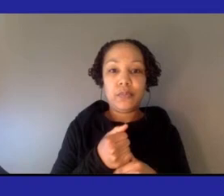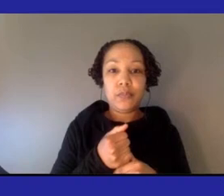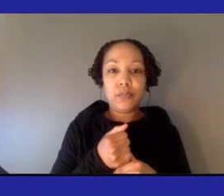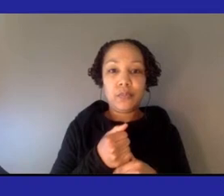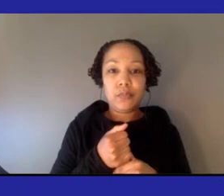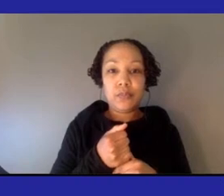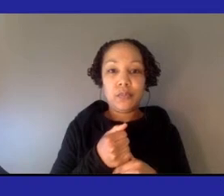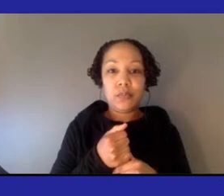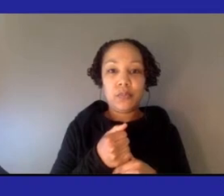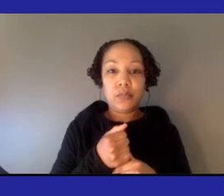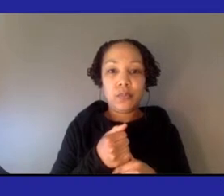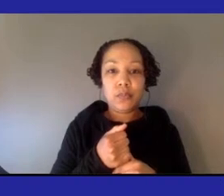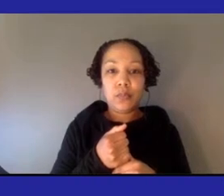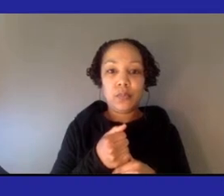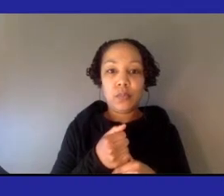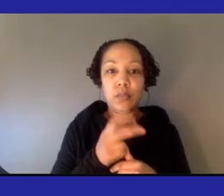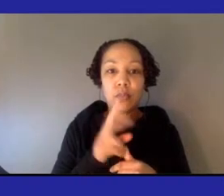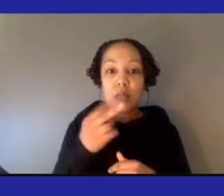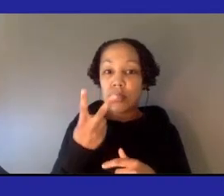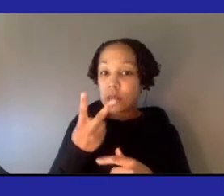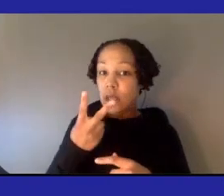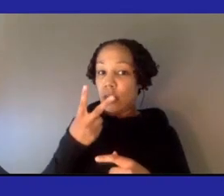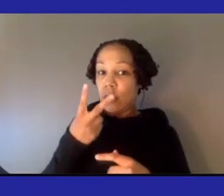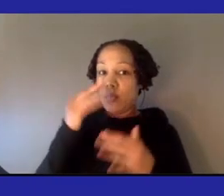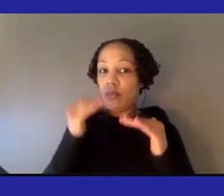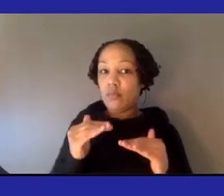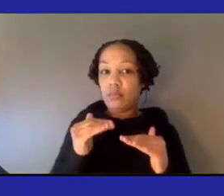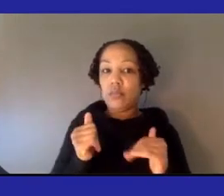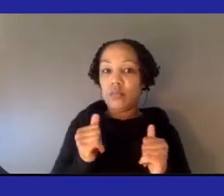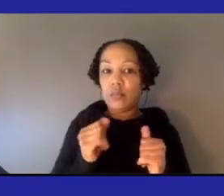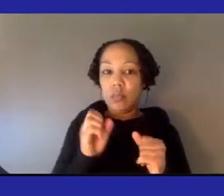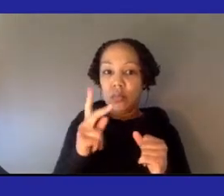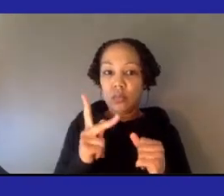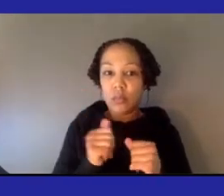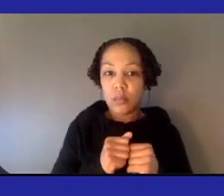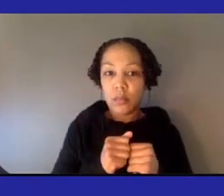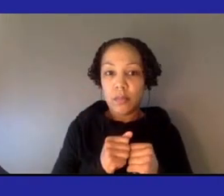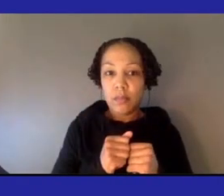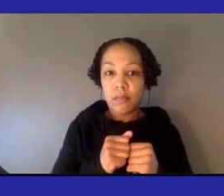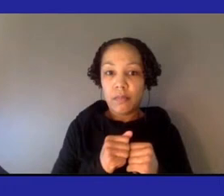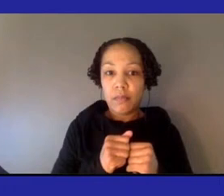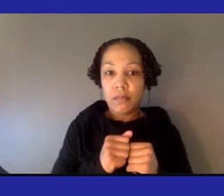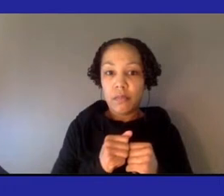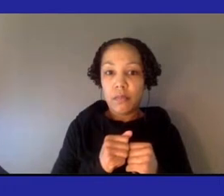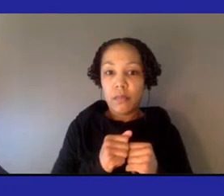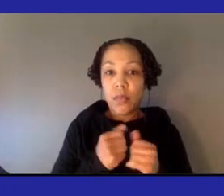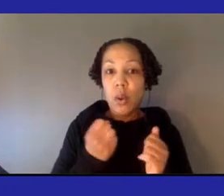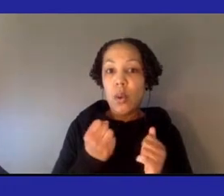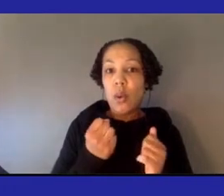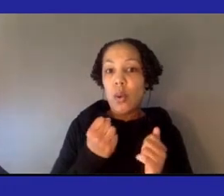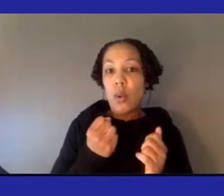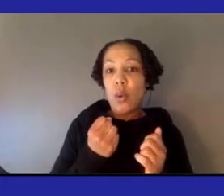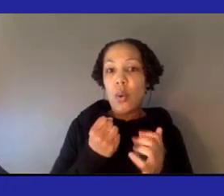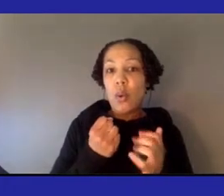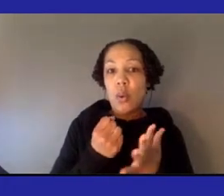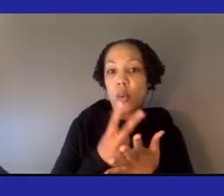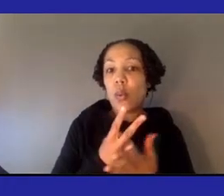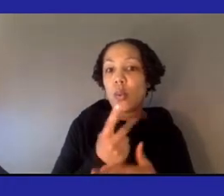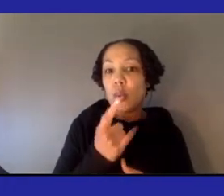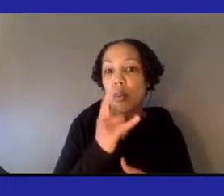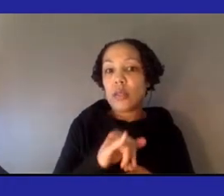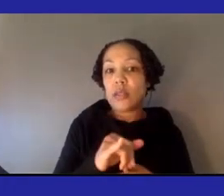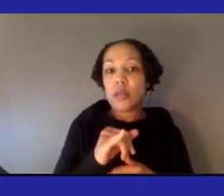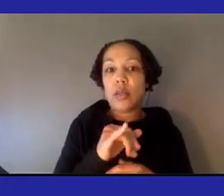Let's move to the second one. Okay. This is authorizing New York City Health and Hospitals Corporation